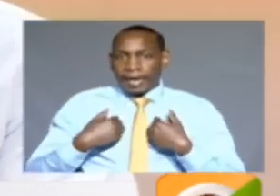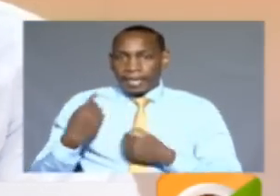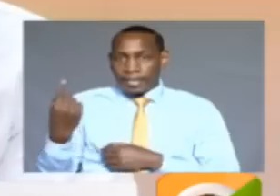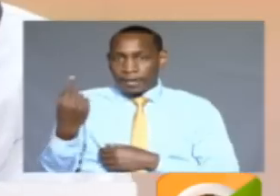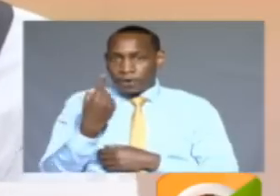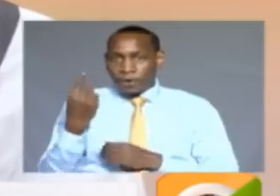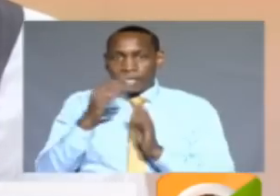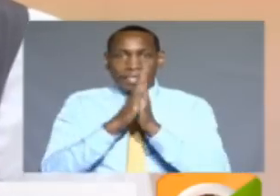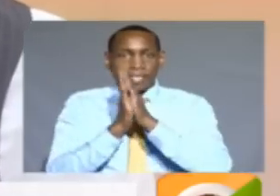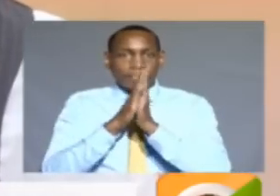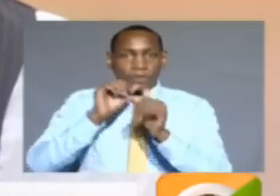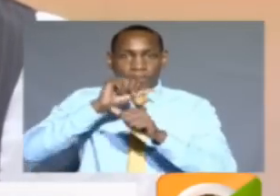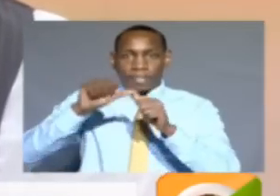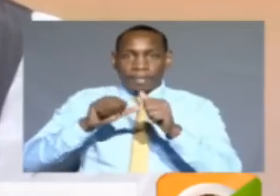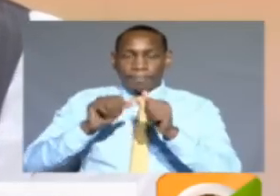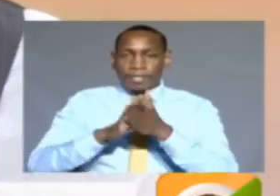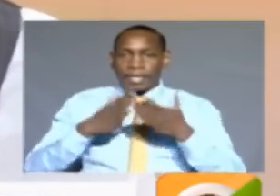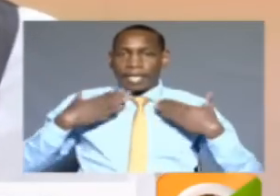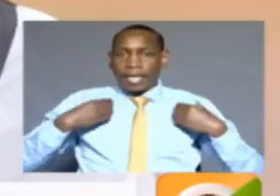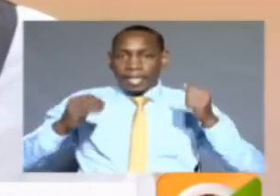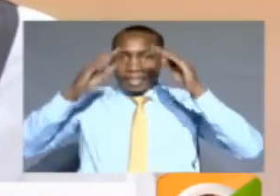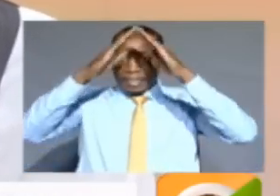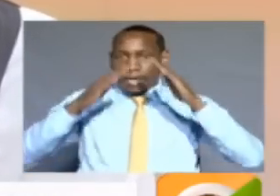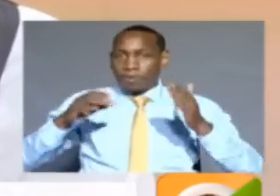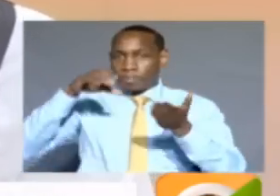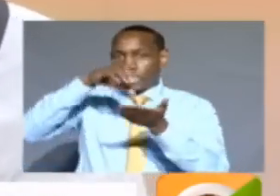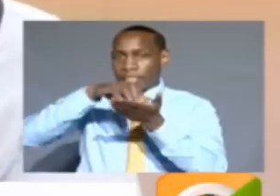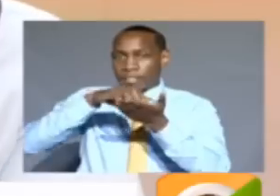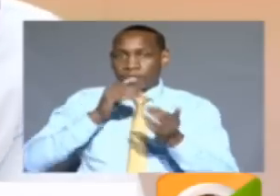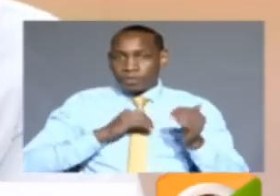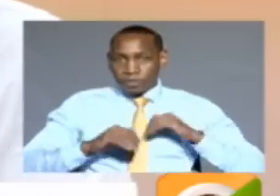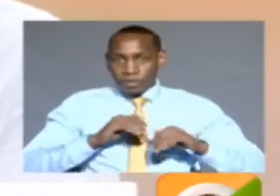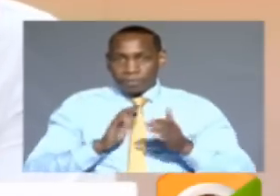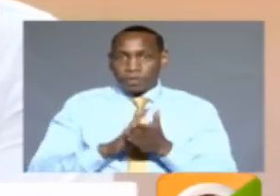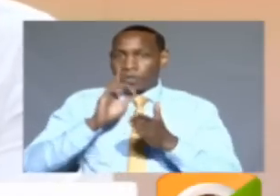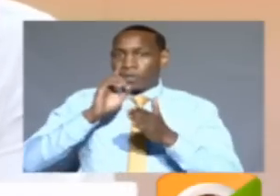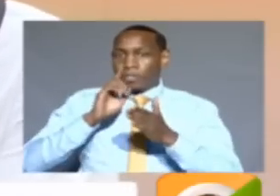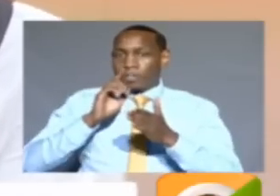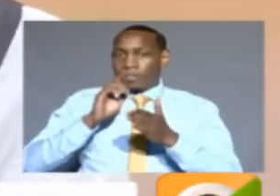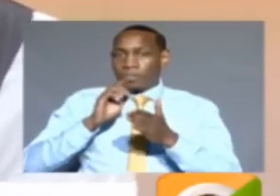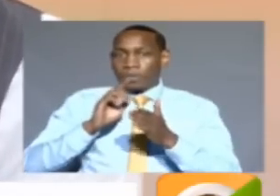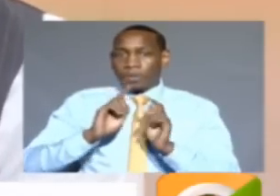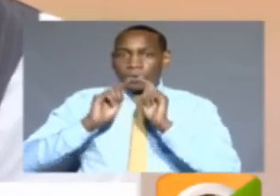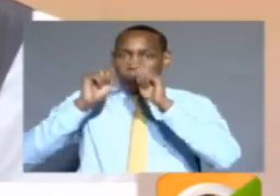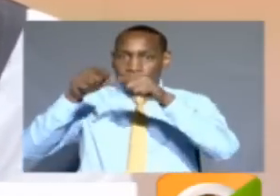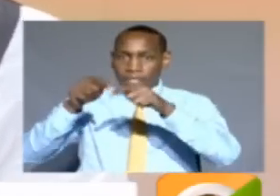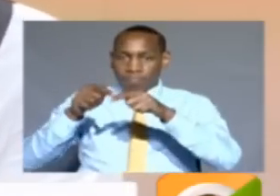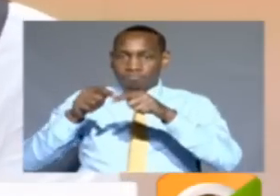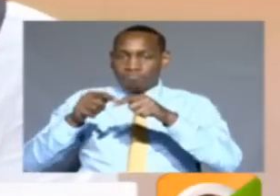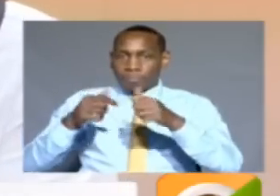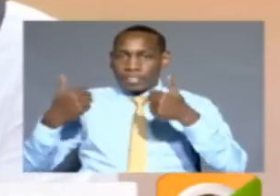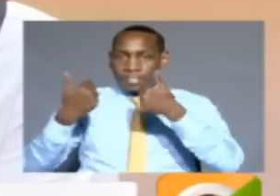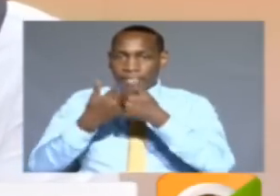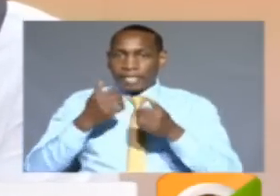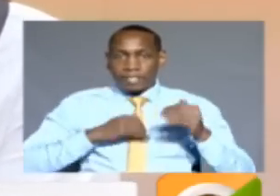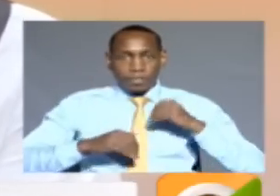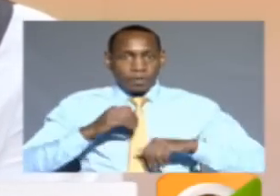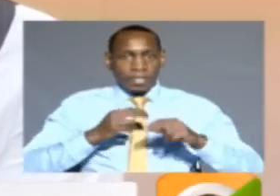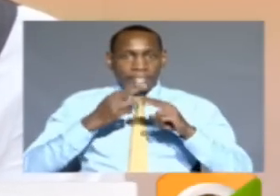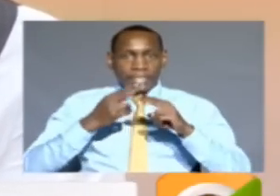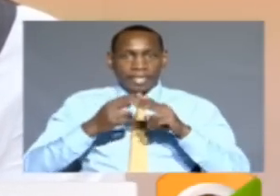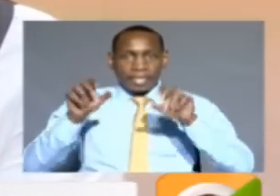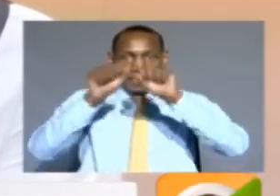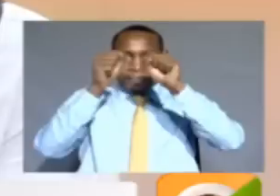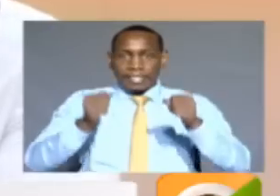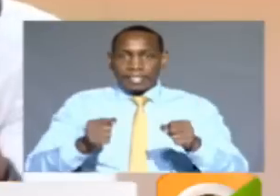exclusive stories about the Afia House scandal. And we went very hard, we went out very hard on corruption and called it System